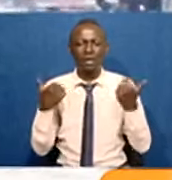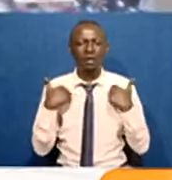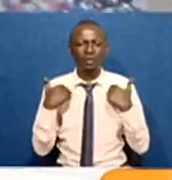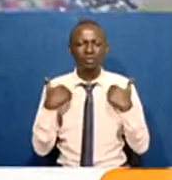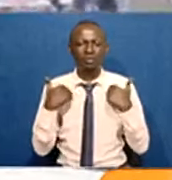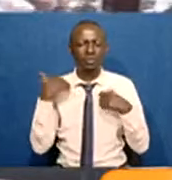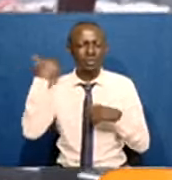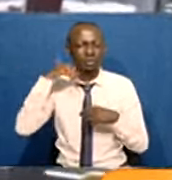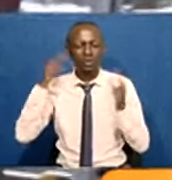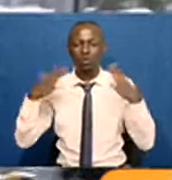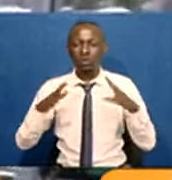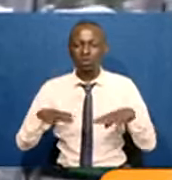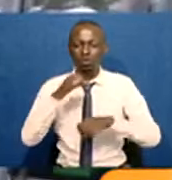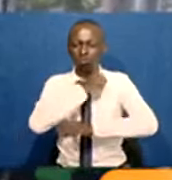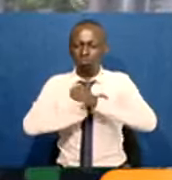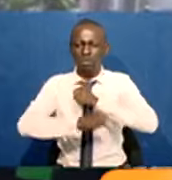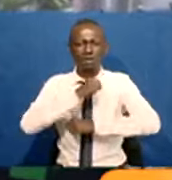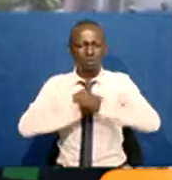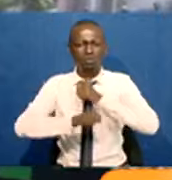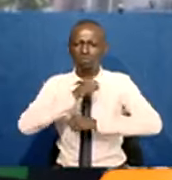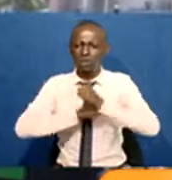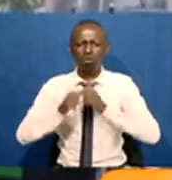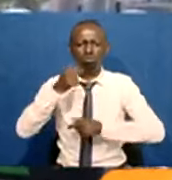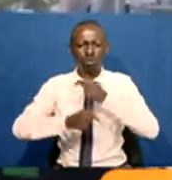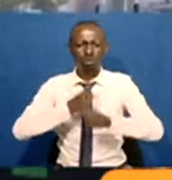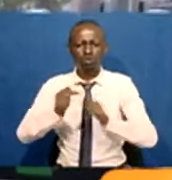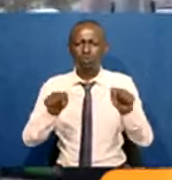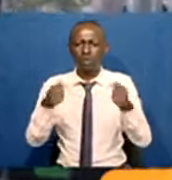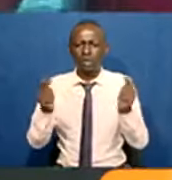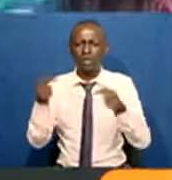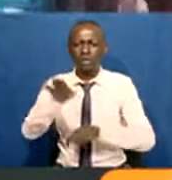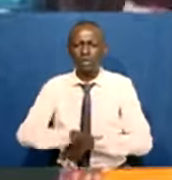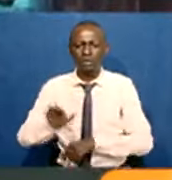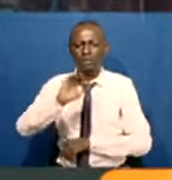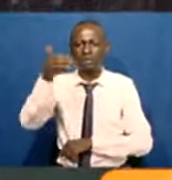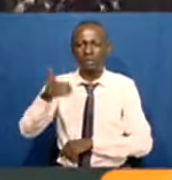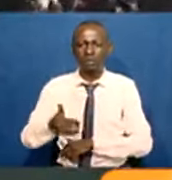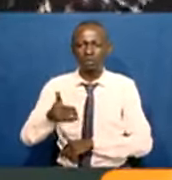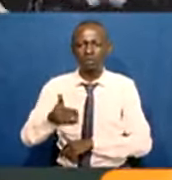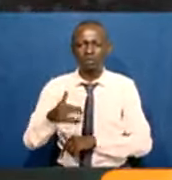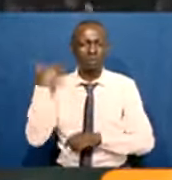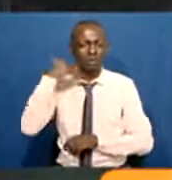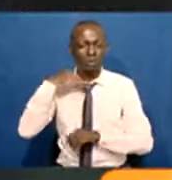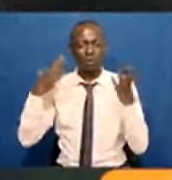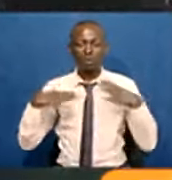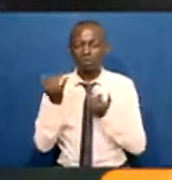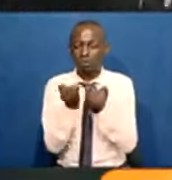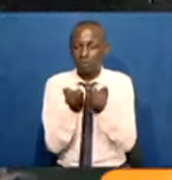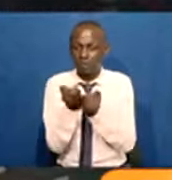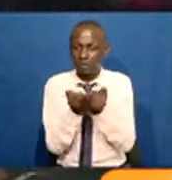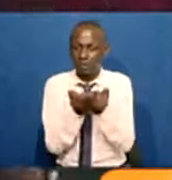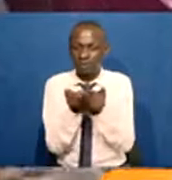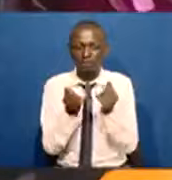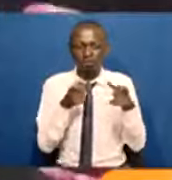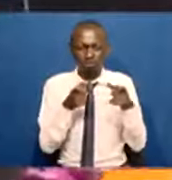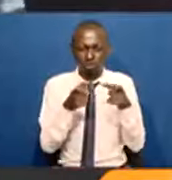gangs tighten their grip and intensified their attacks on the capital, Port-au-Prince. The marauding gangs on Saturday seized and